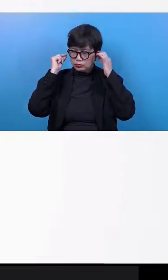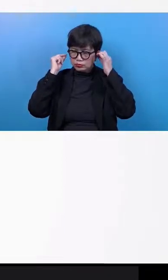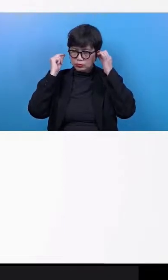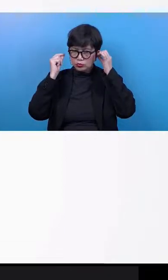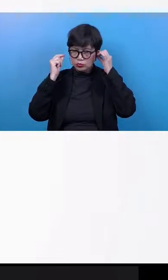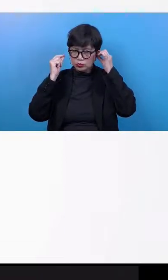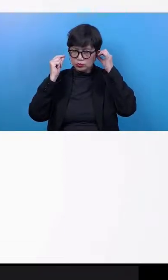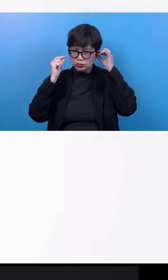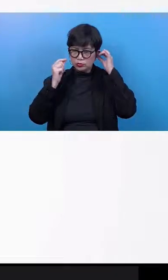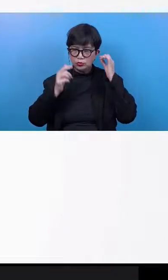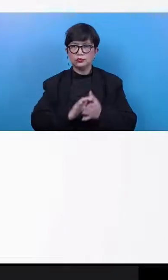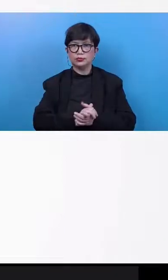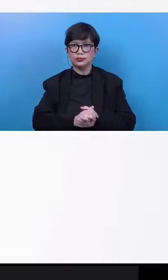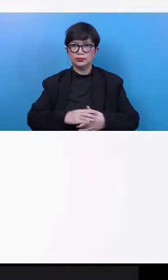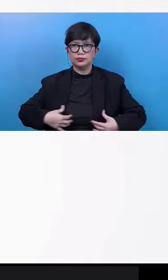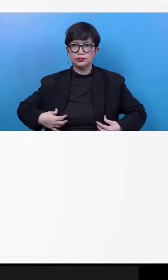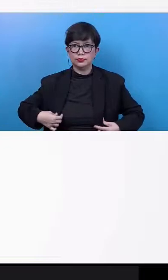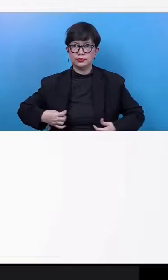Claudia.